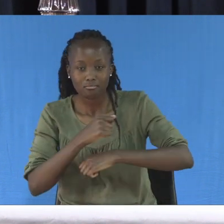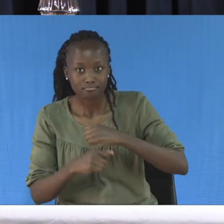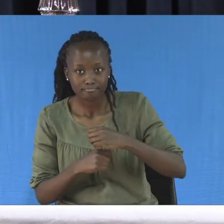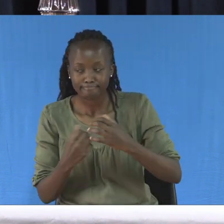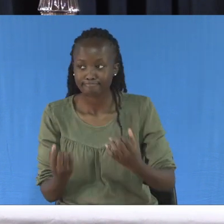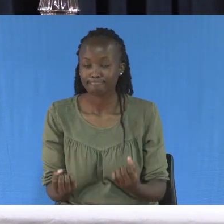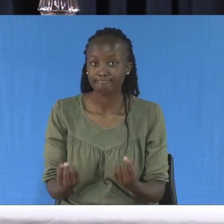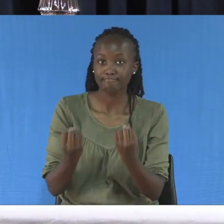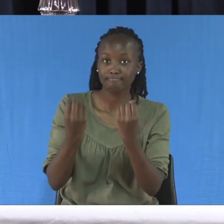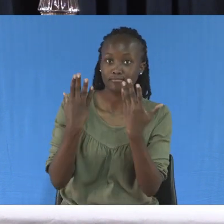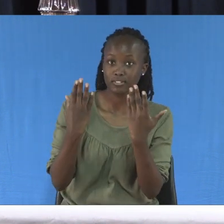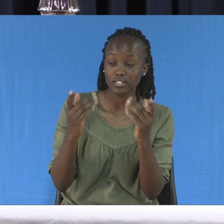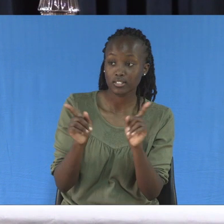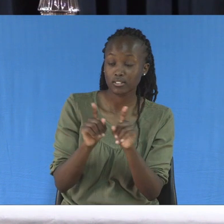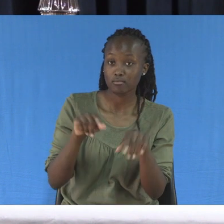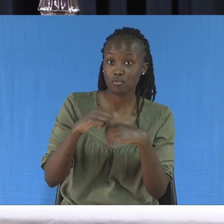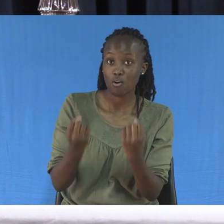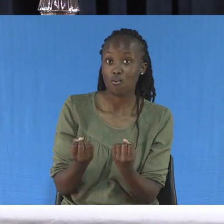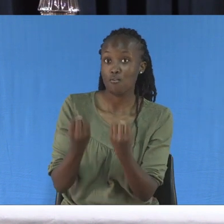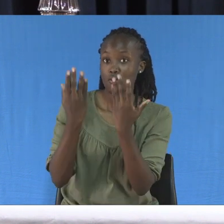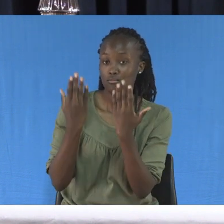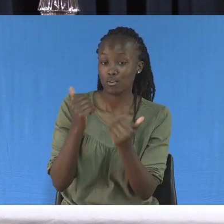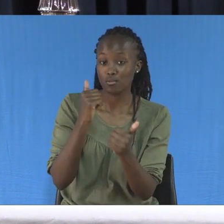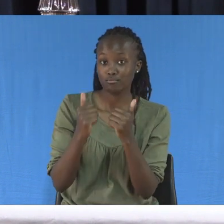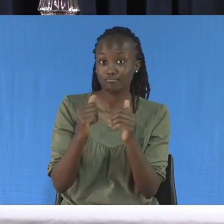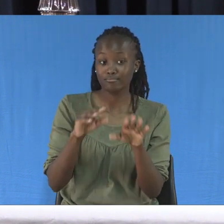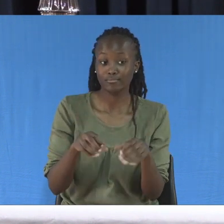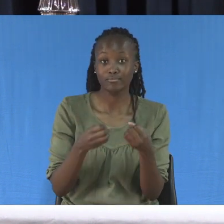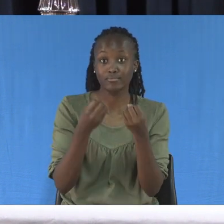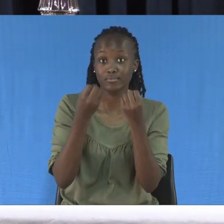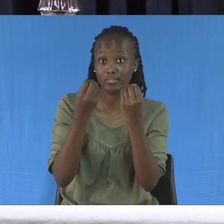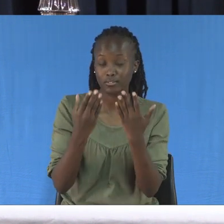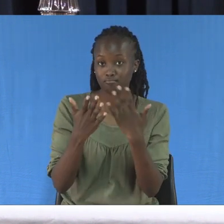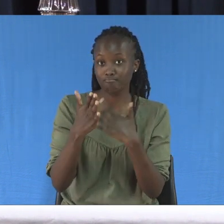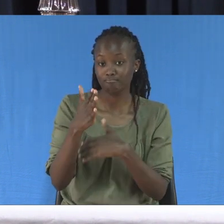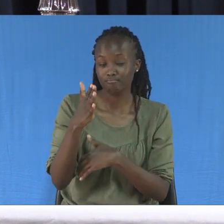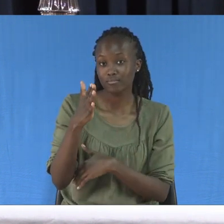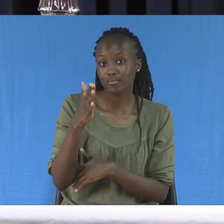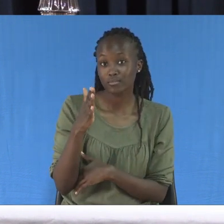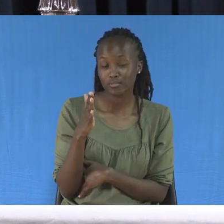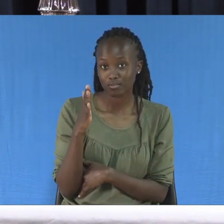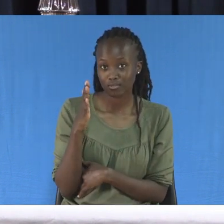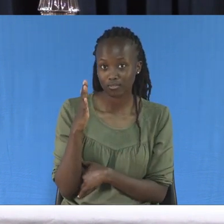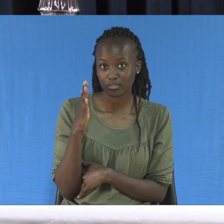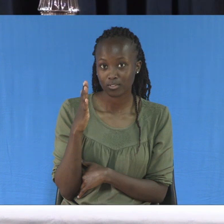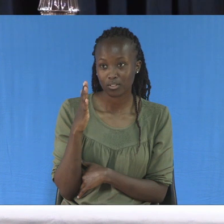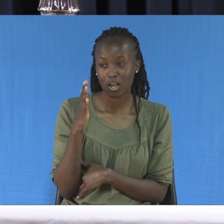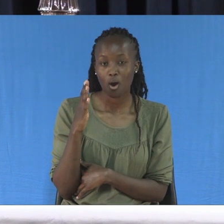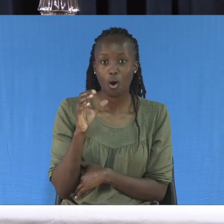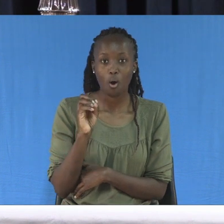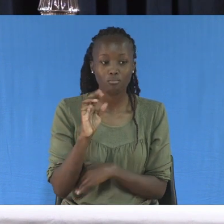sacrifices, and offerings offered to the deity are